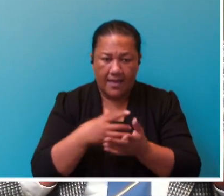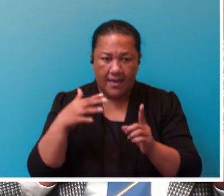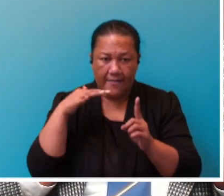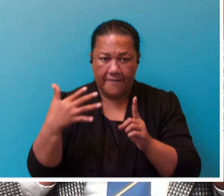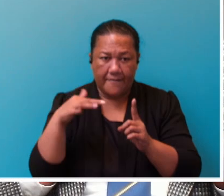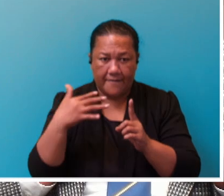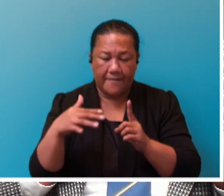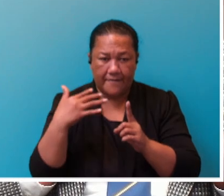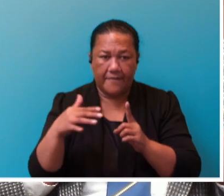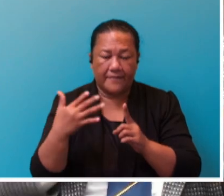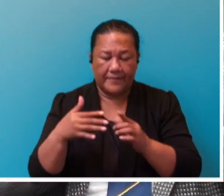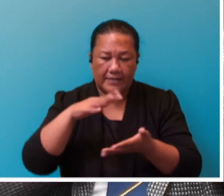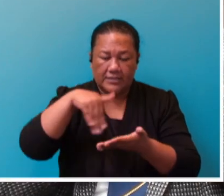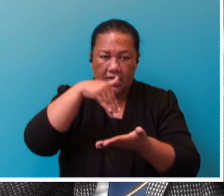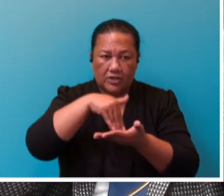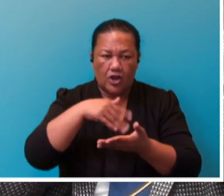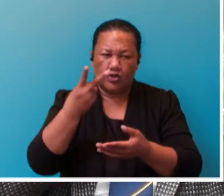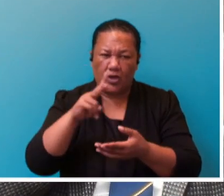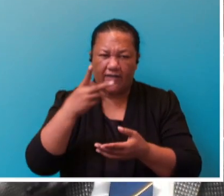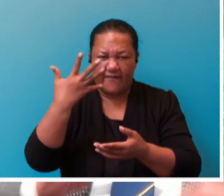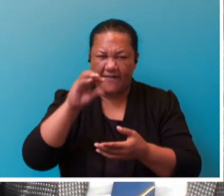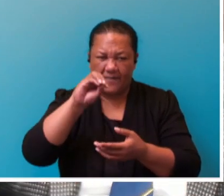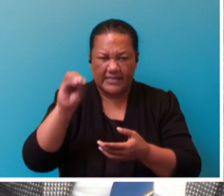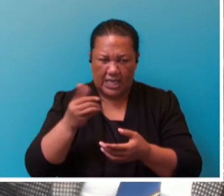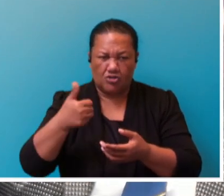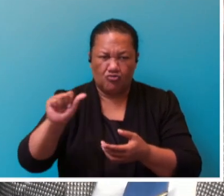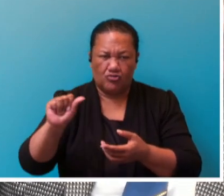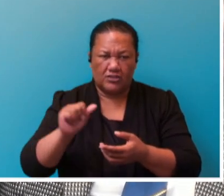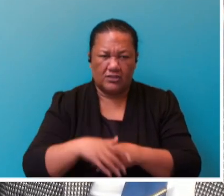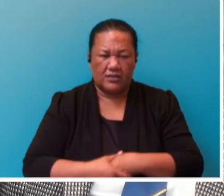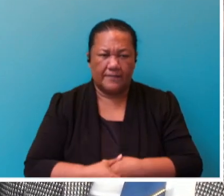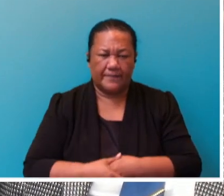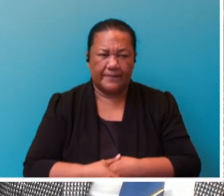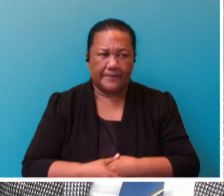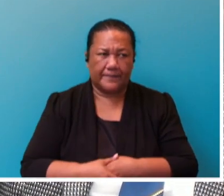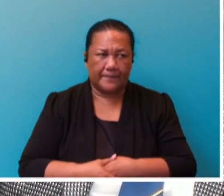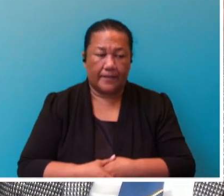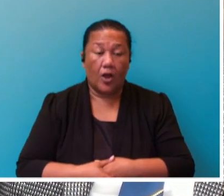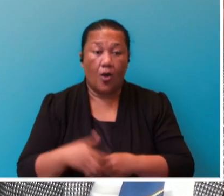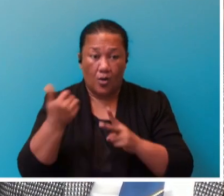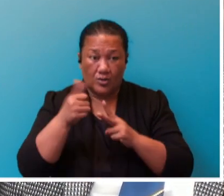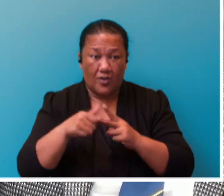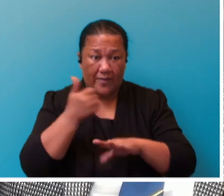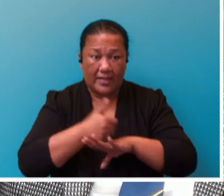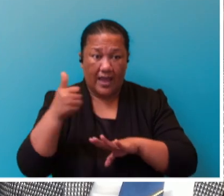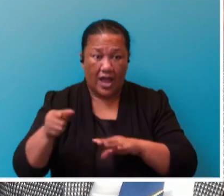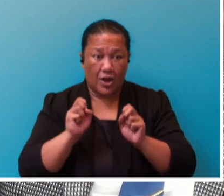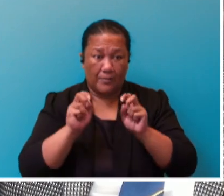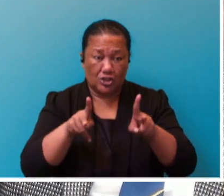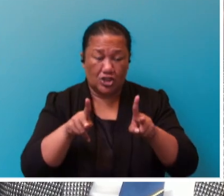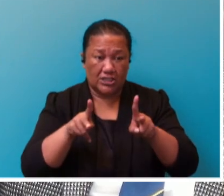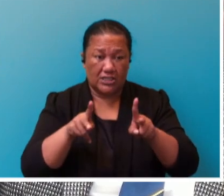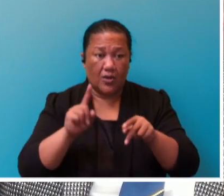being currently probably used 25%. So, there's even for government an opportunity